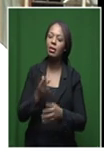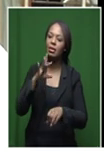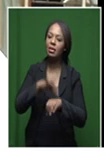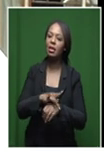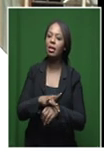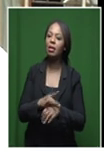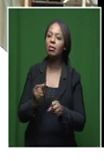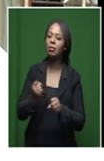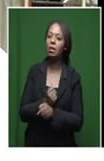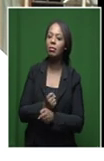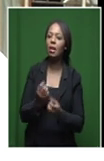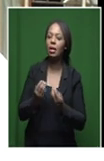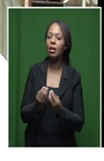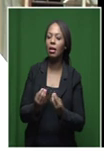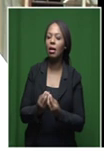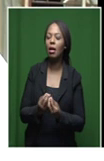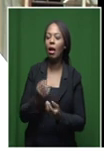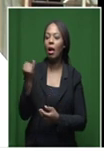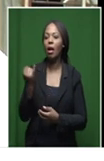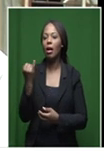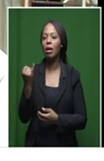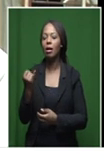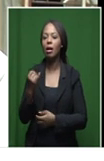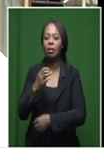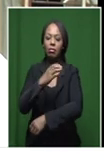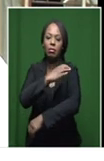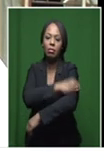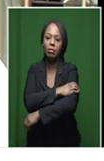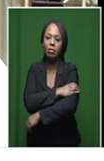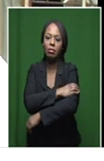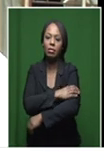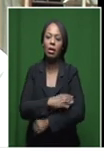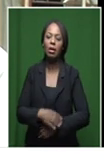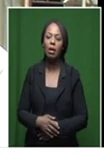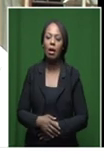high blood pressure, the silent killer.